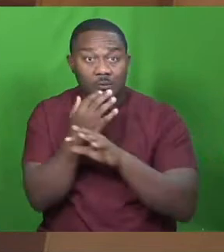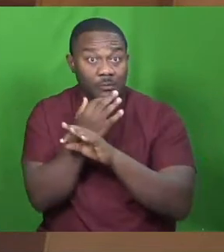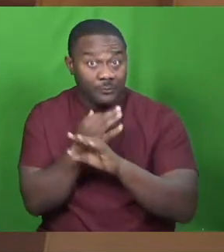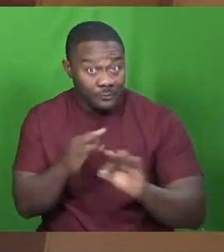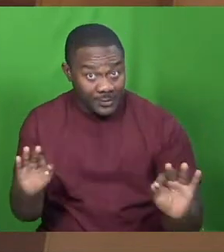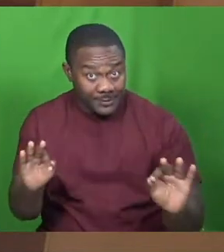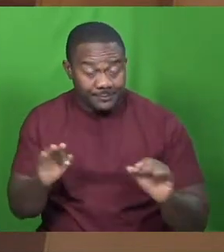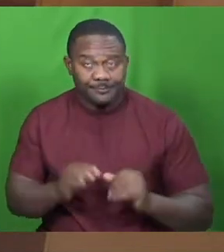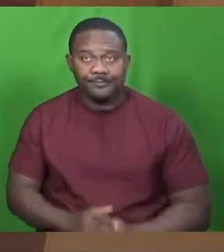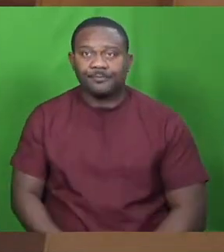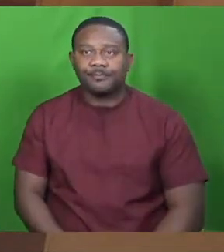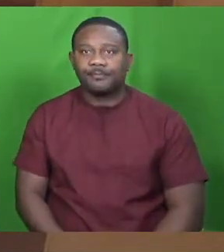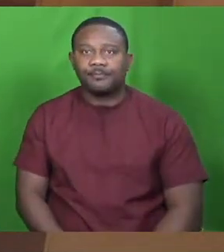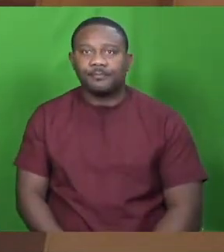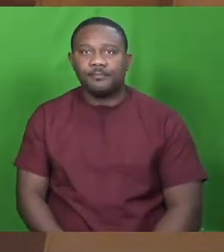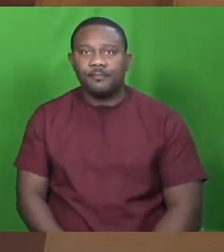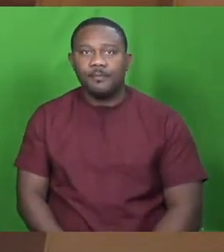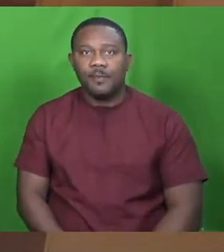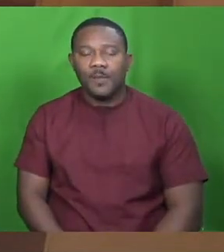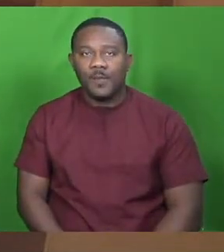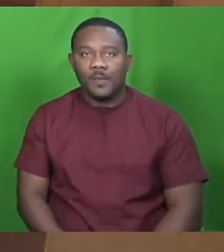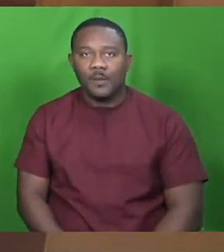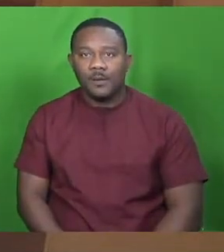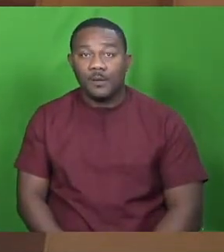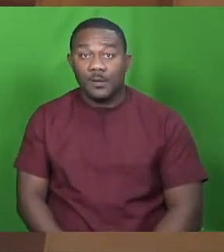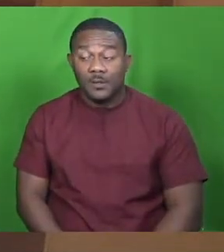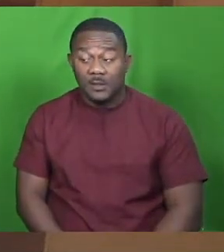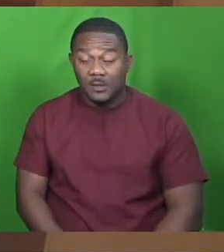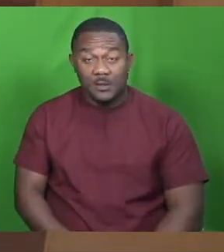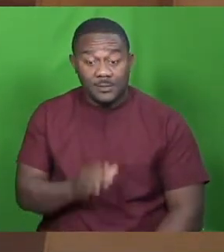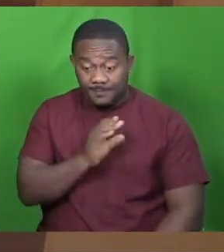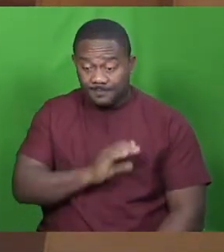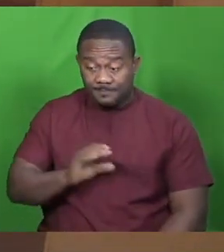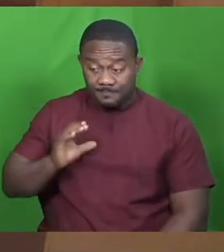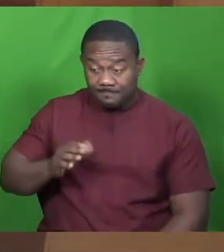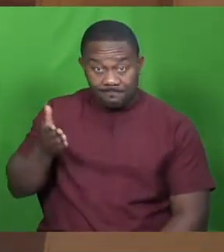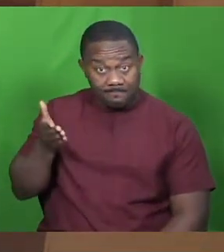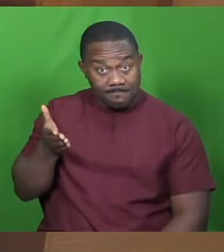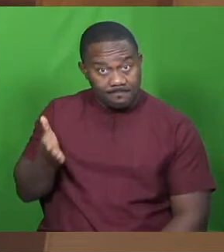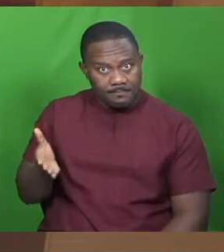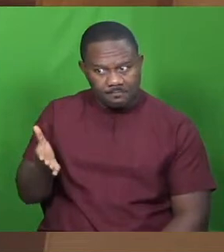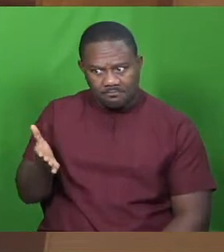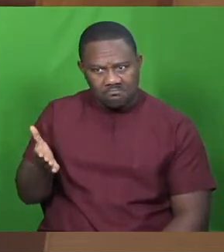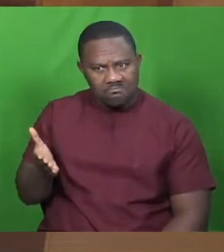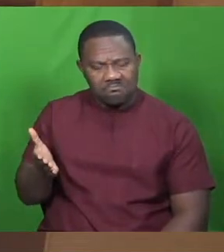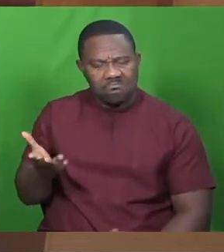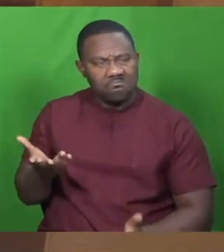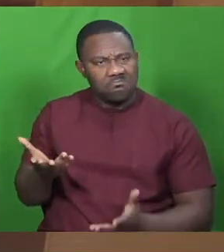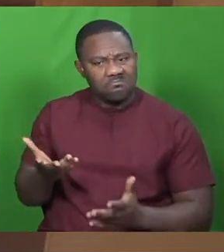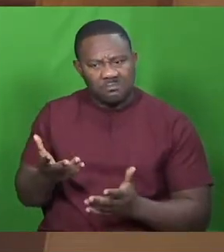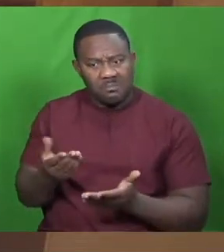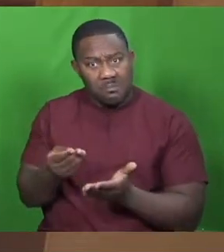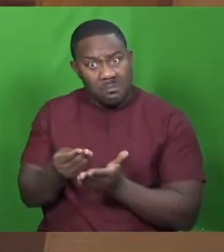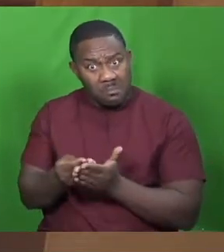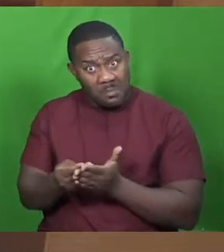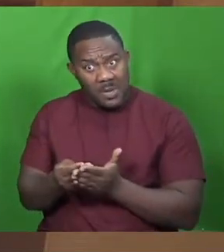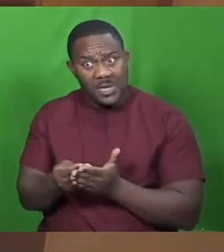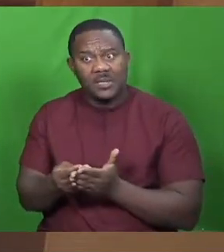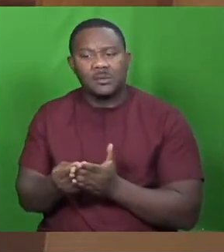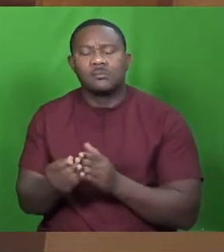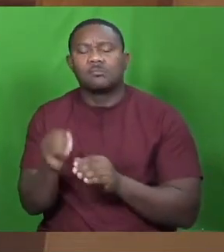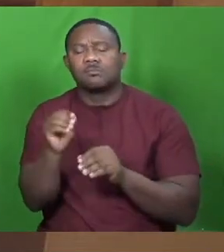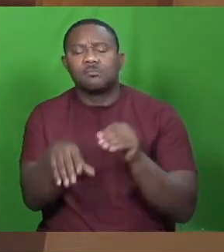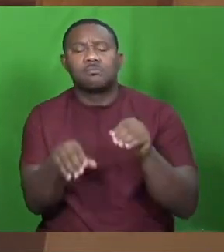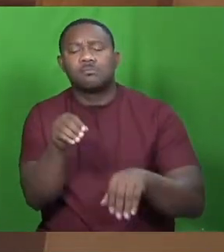Speaker, the committee was informed that Ghana may not need to contribute financially towards the implementation of the